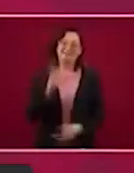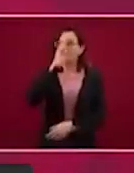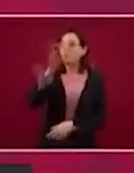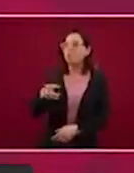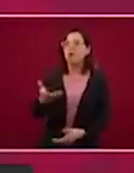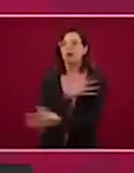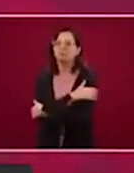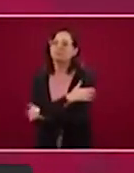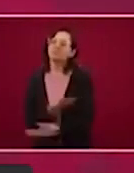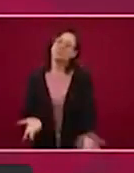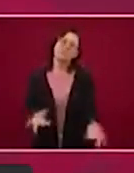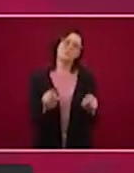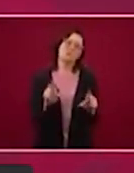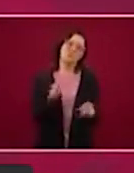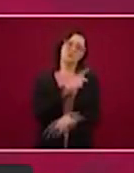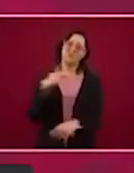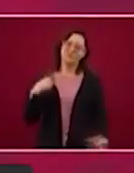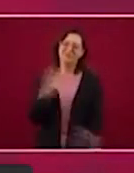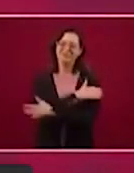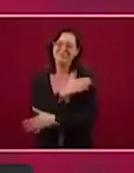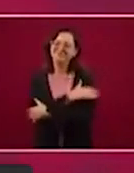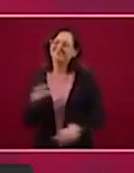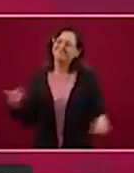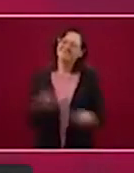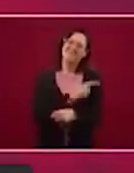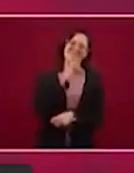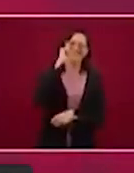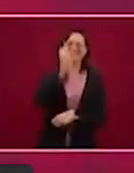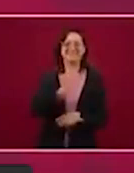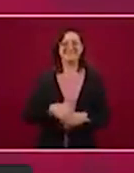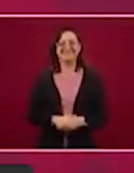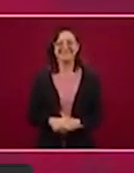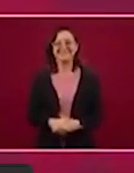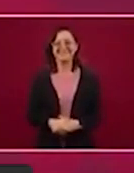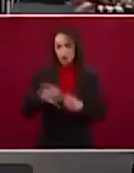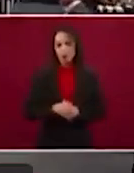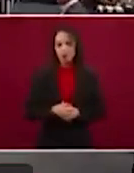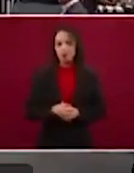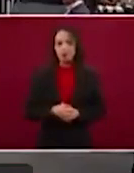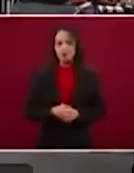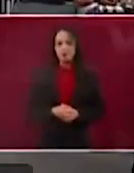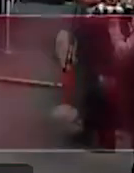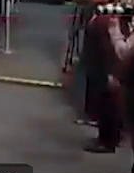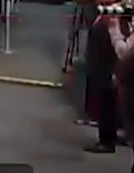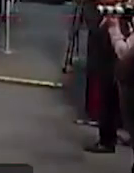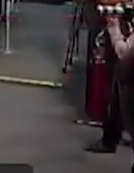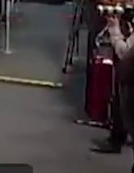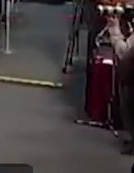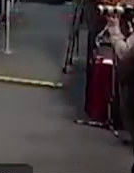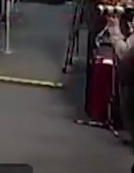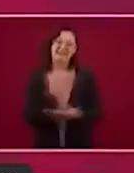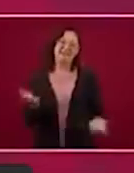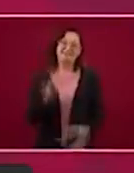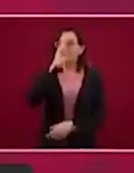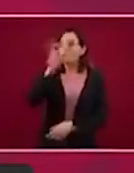and IT council. He also said Mexico and US, they have agreed to hold and to create a bilateral working group